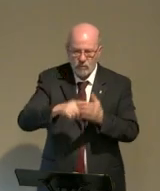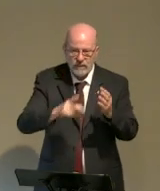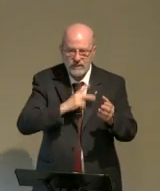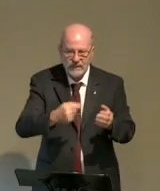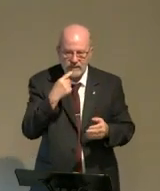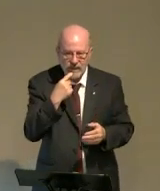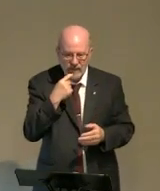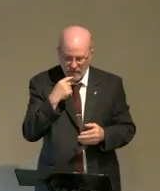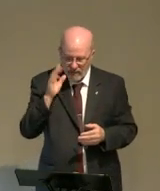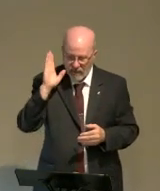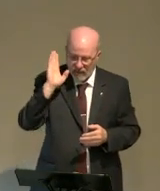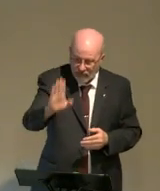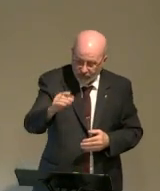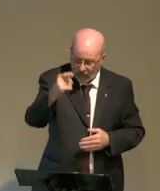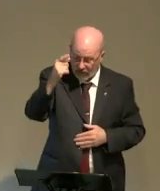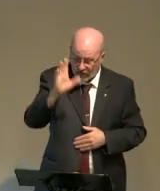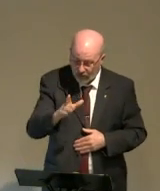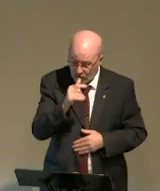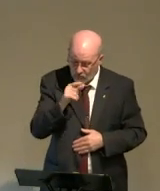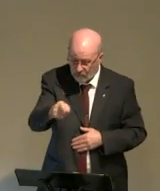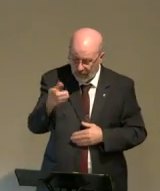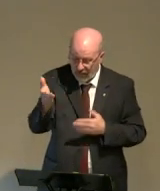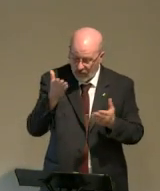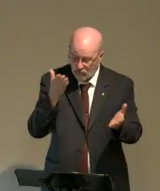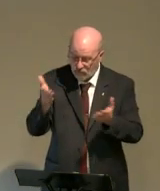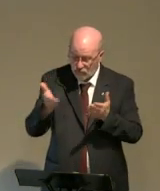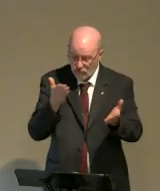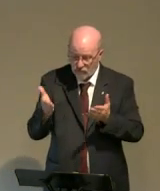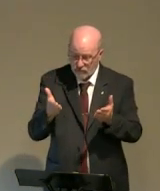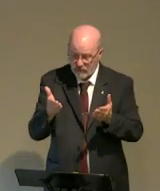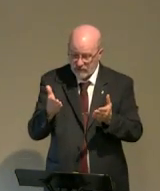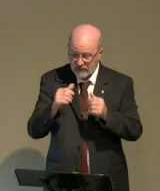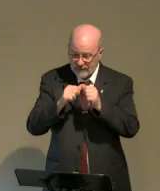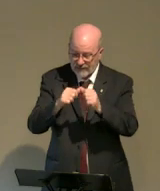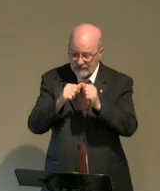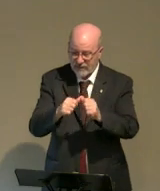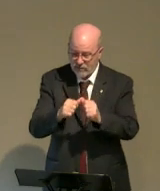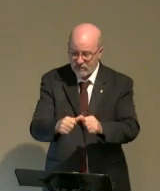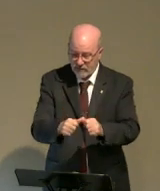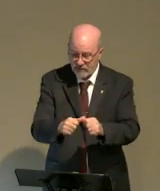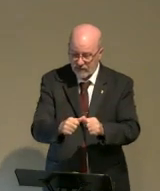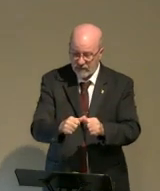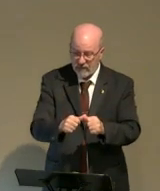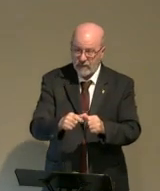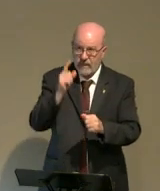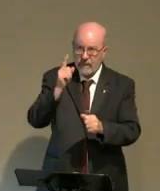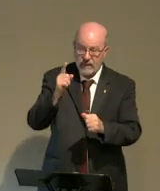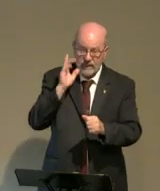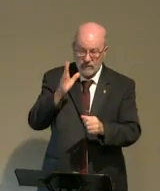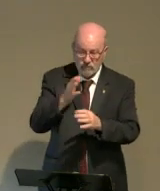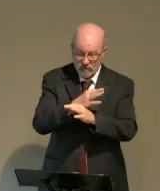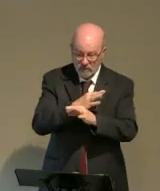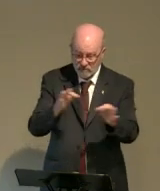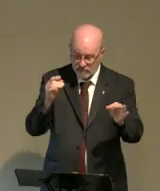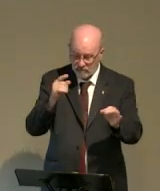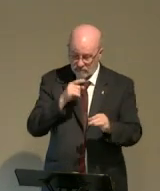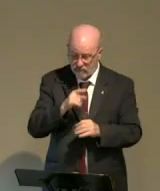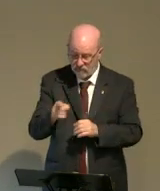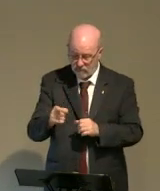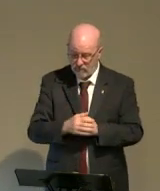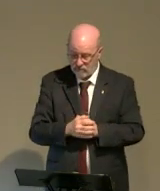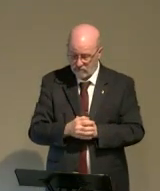here. Thy God, whom thou servest continually,